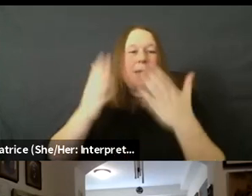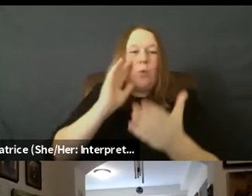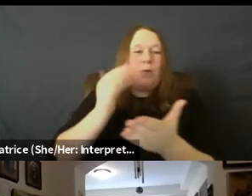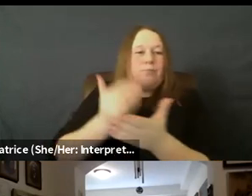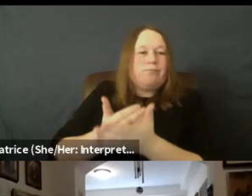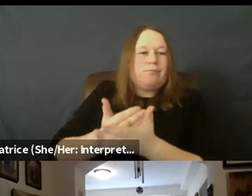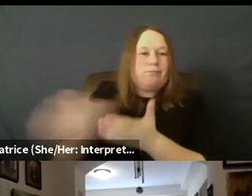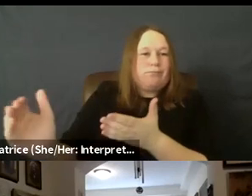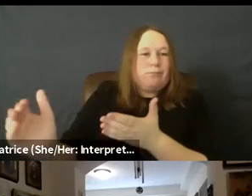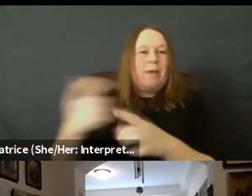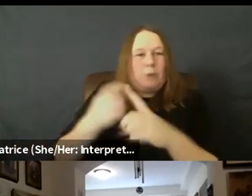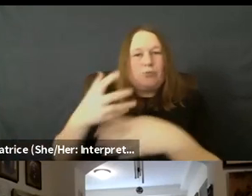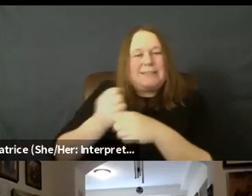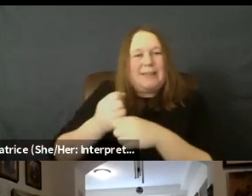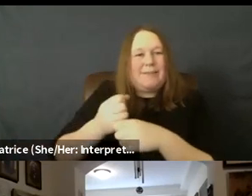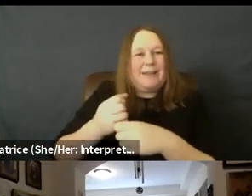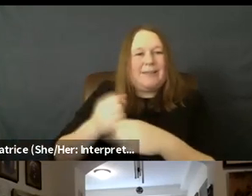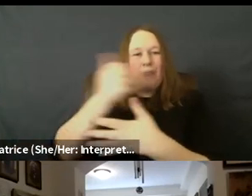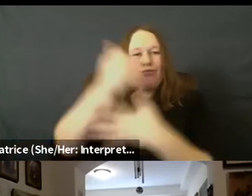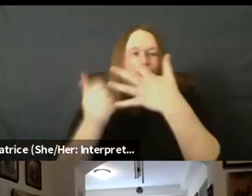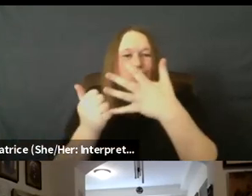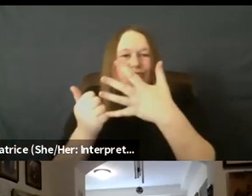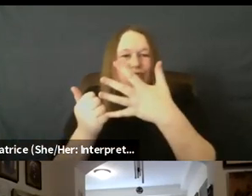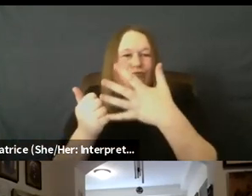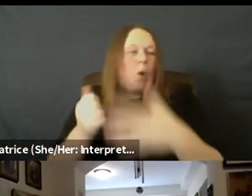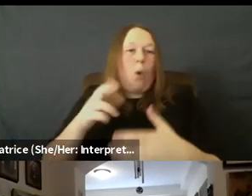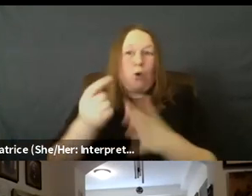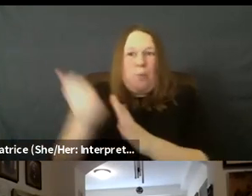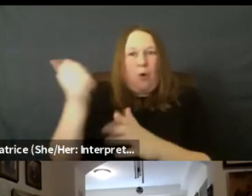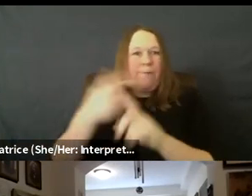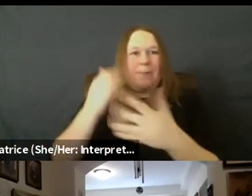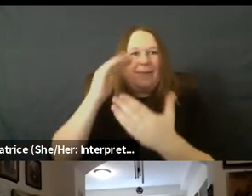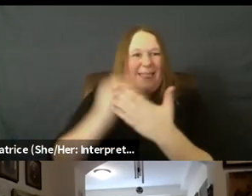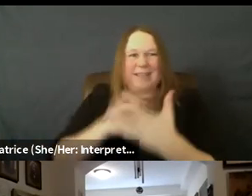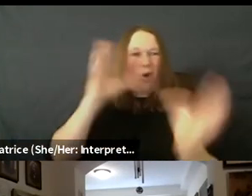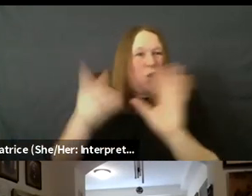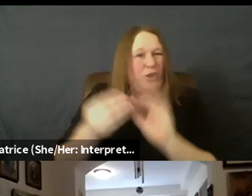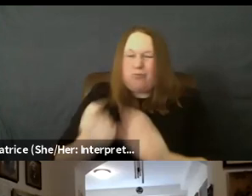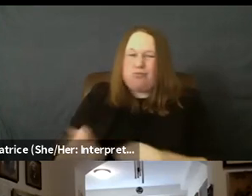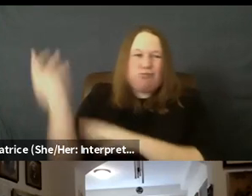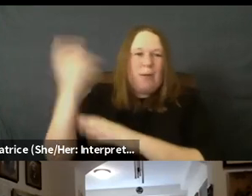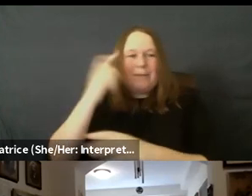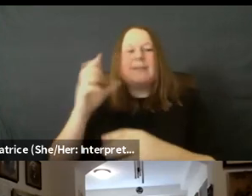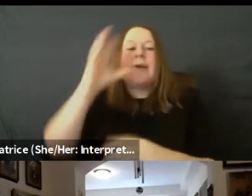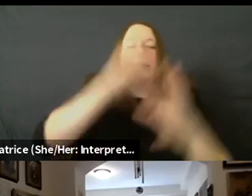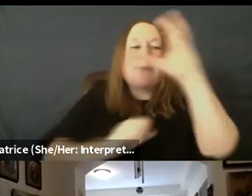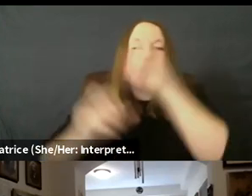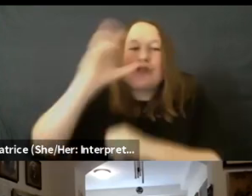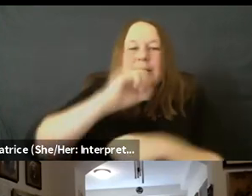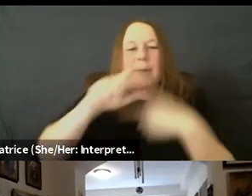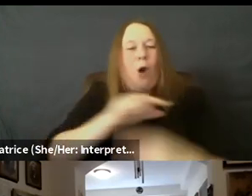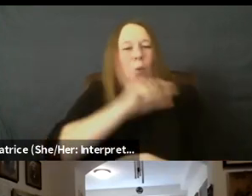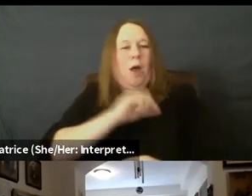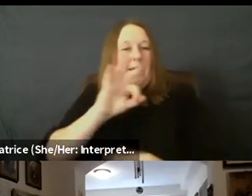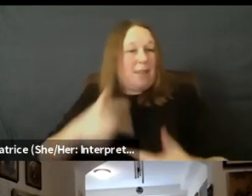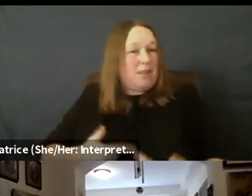precluded from receiving care, might be deprioritized or removed from the list altogether because of assumptions about quality of